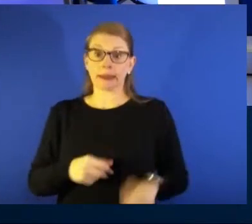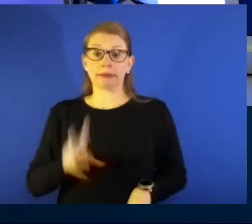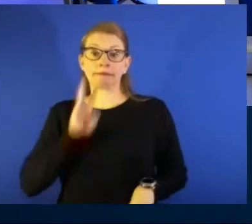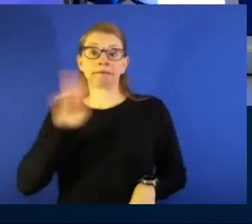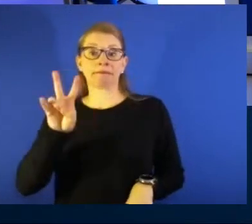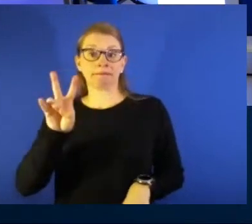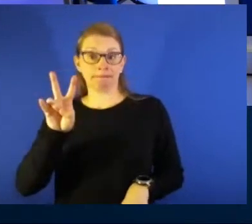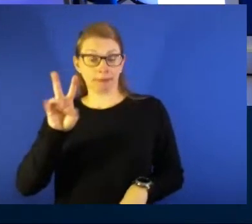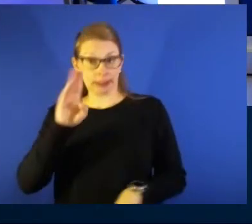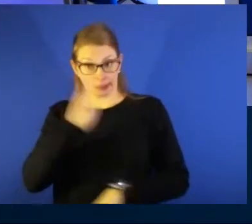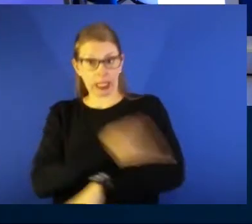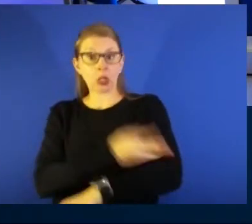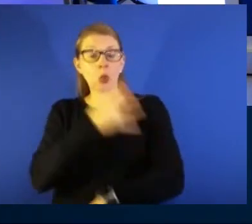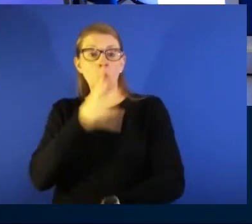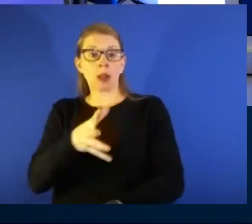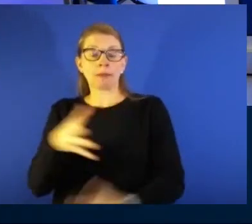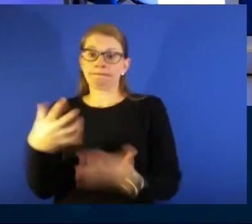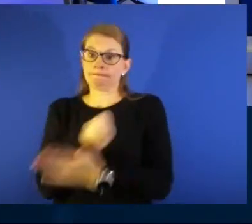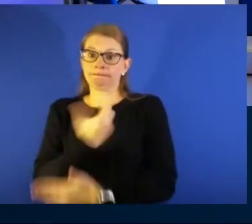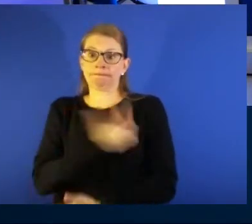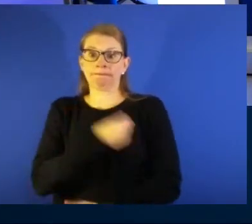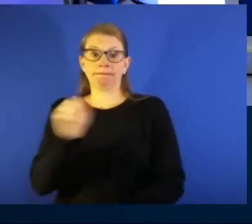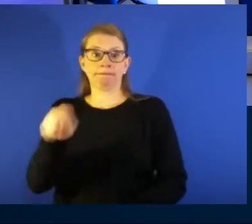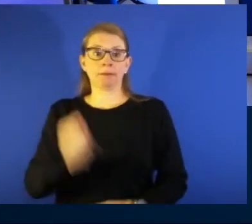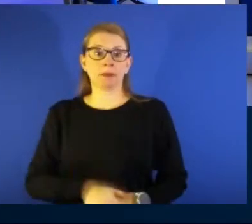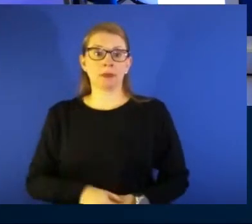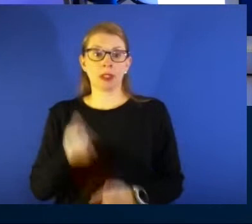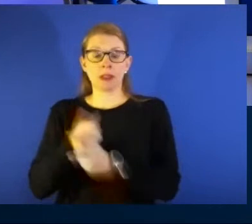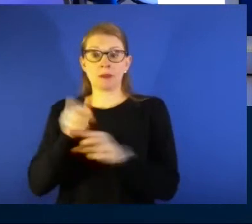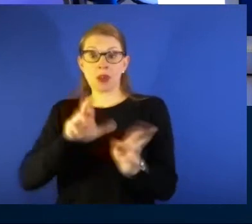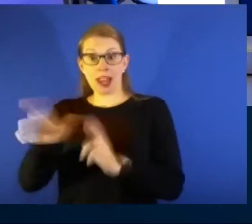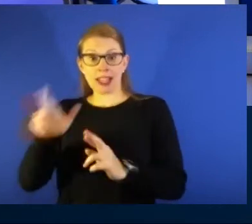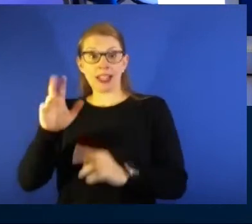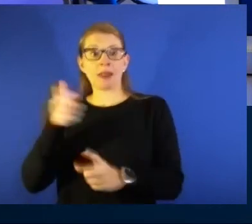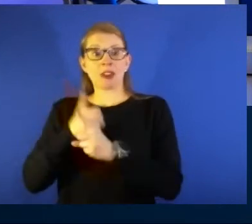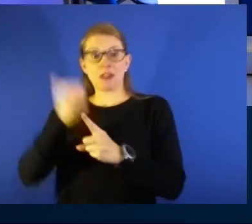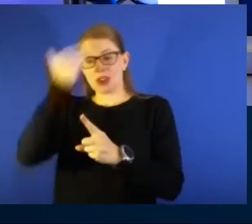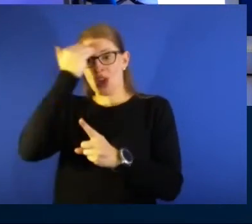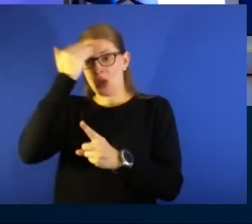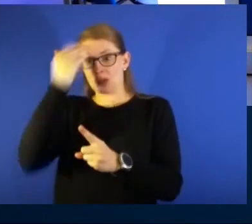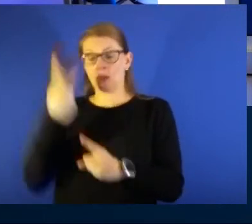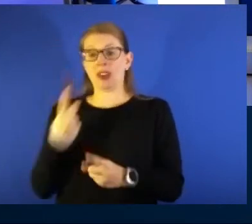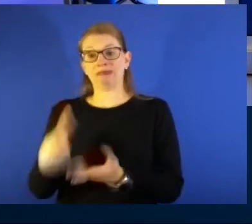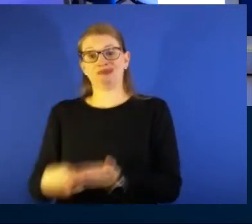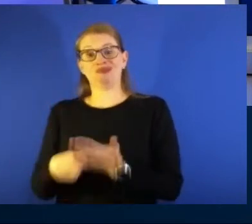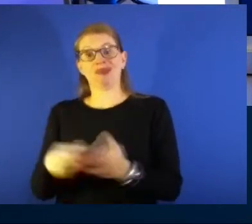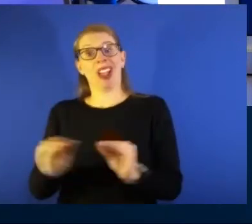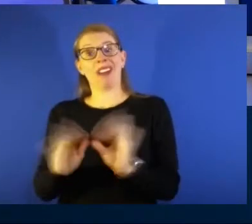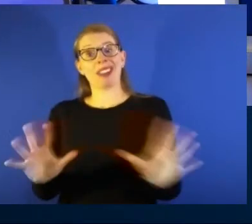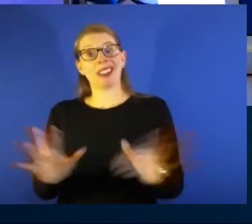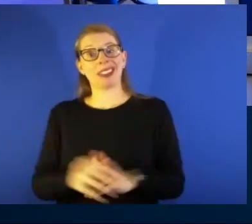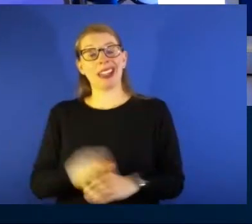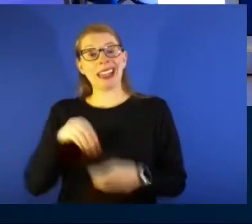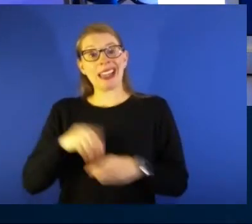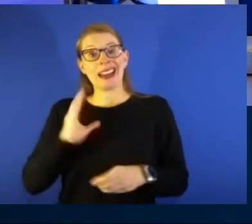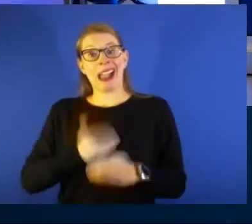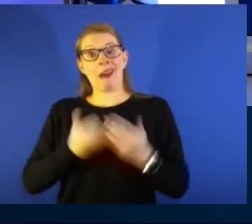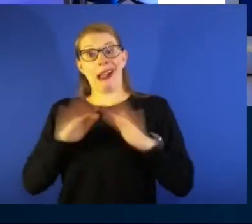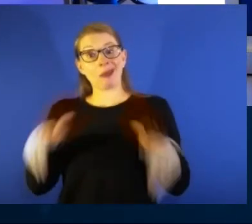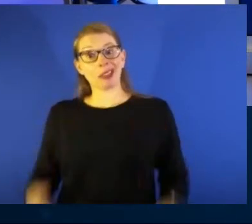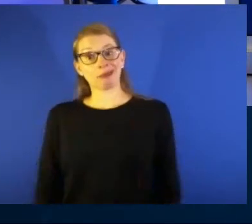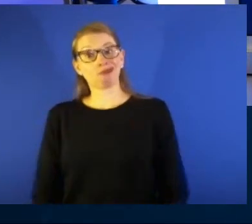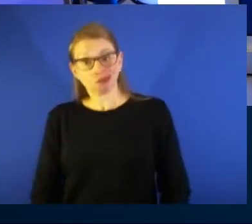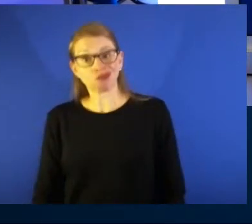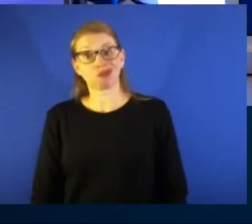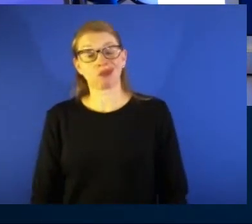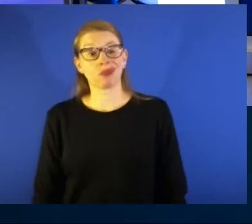will be, absolutely. Is he ready? You've He prepped is. him? He knows about it. We've talked. Obviously it's in our house. Yeah, it's just The part